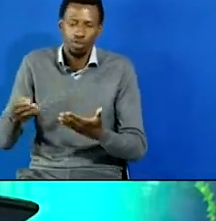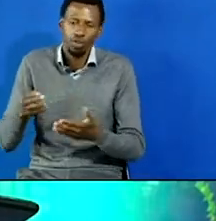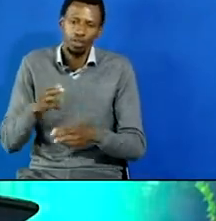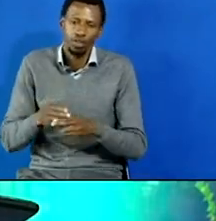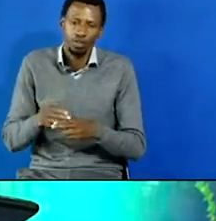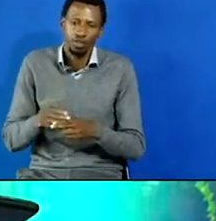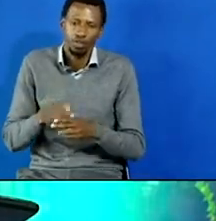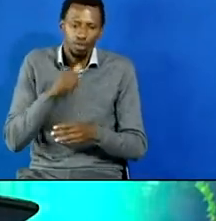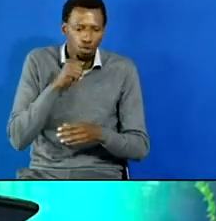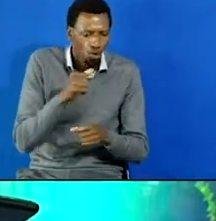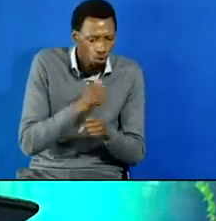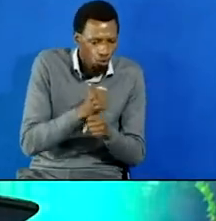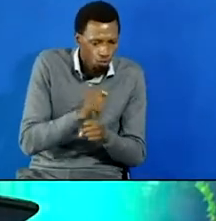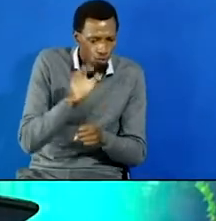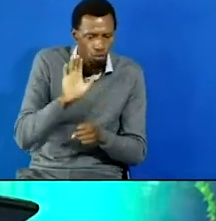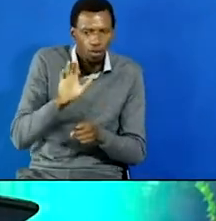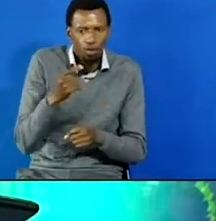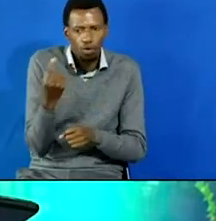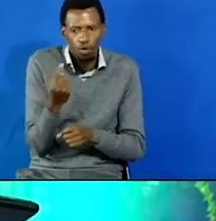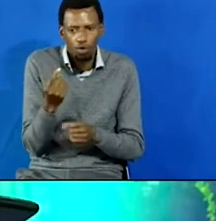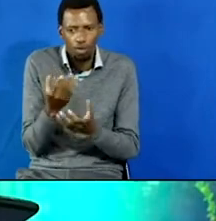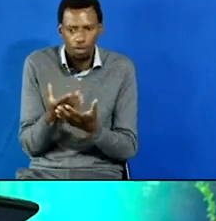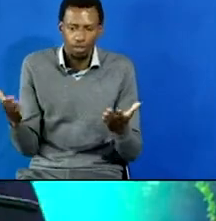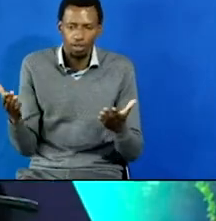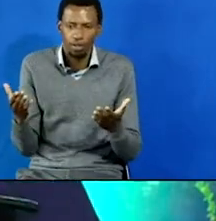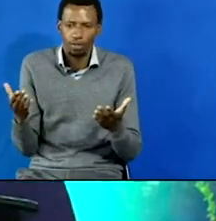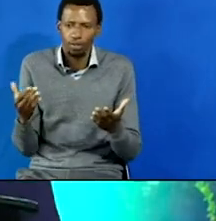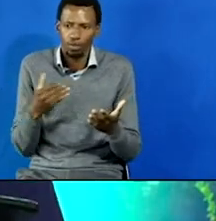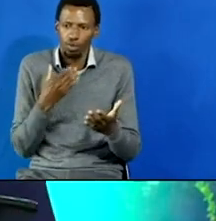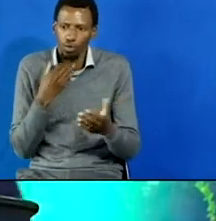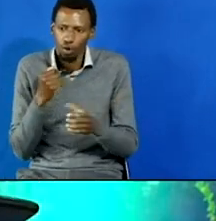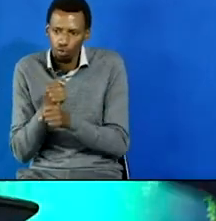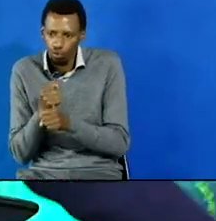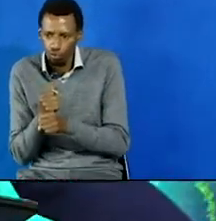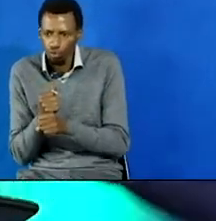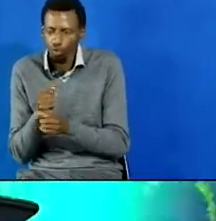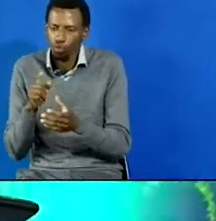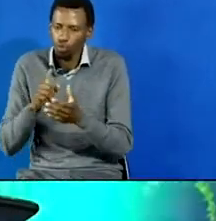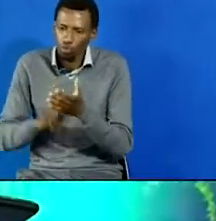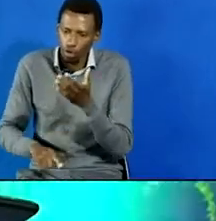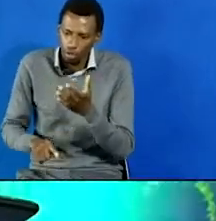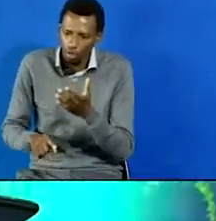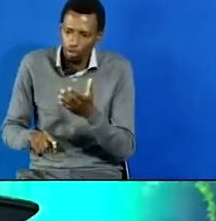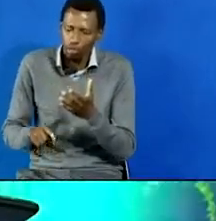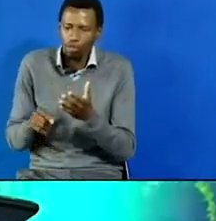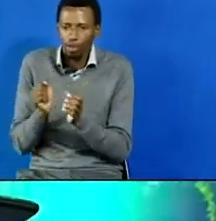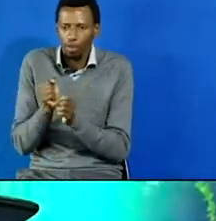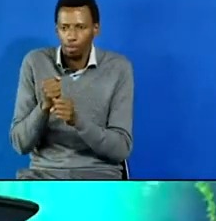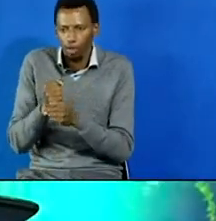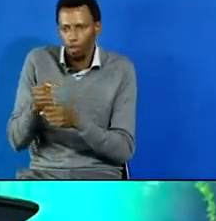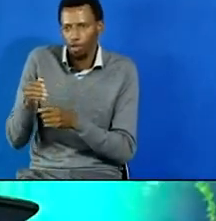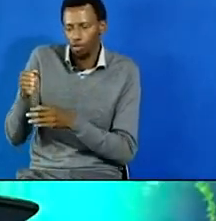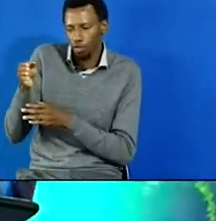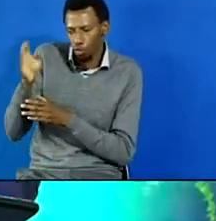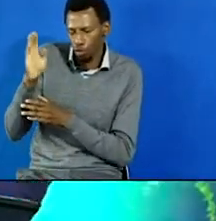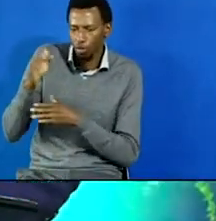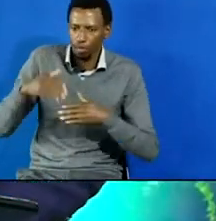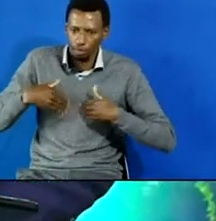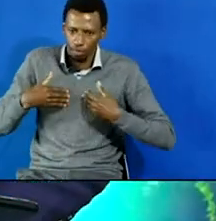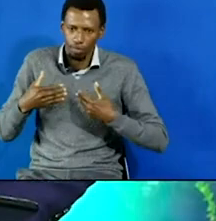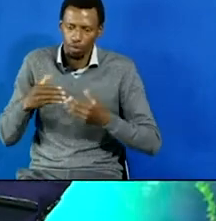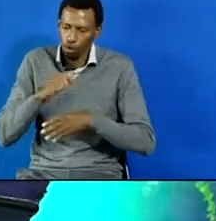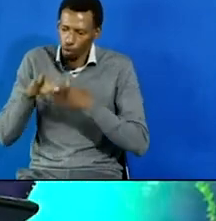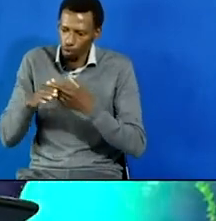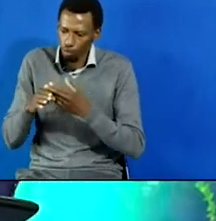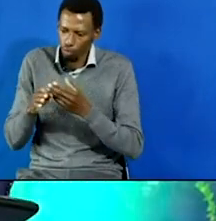own things. I want to do what lifts you up, and the world looks at you and you draw them. You draw them to yourself.